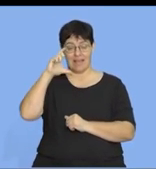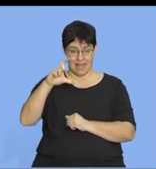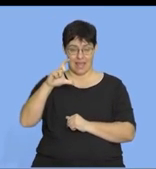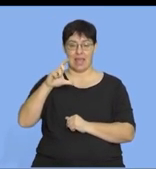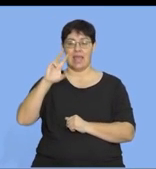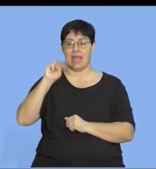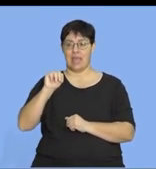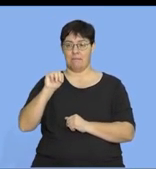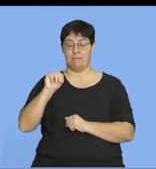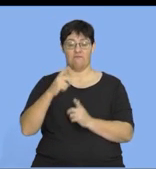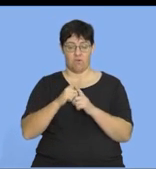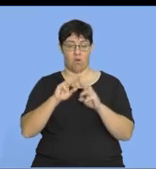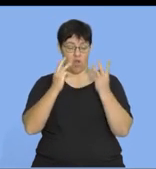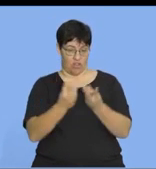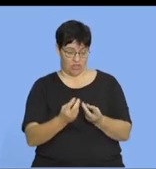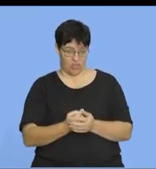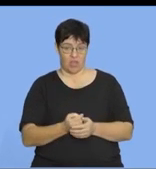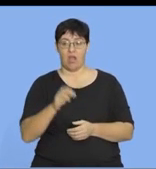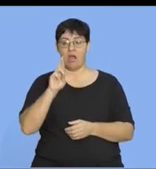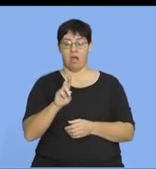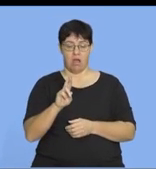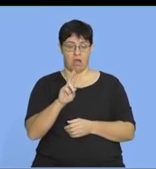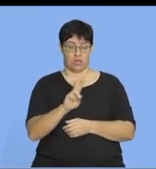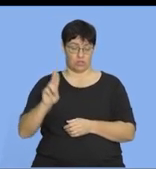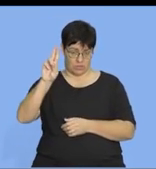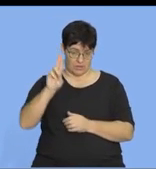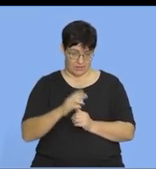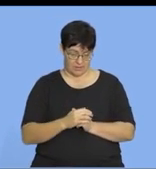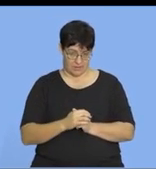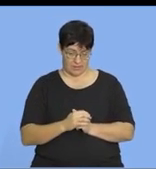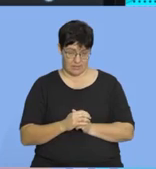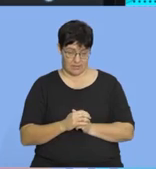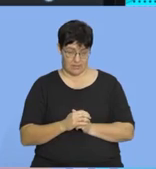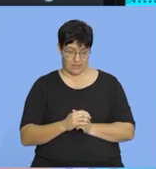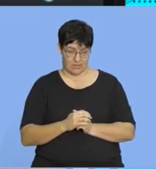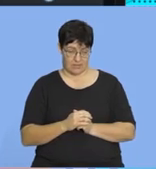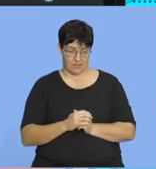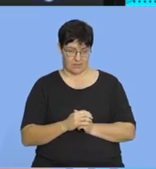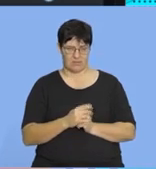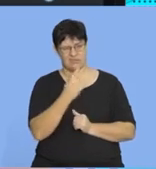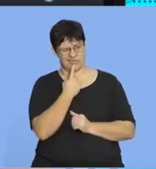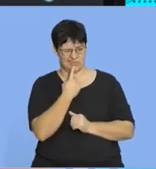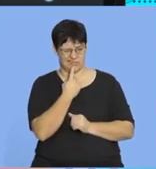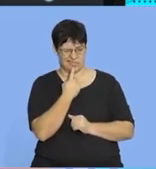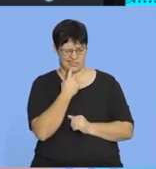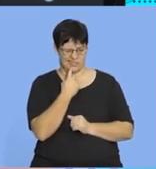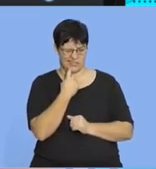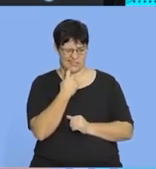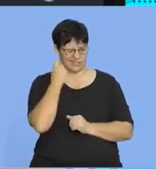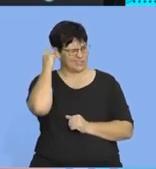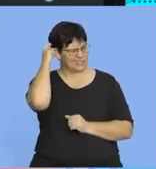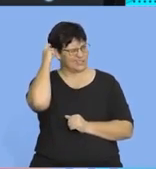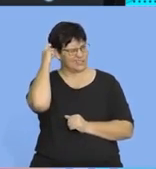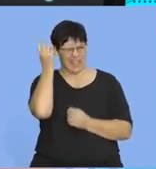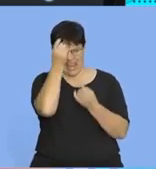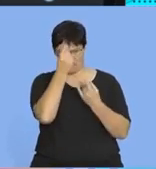Earth, R squared. At this point, we now go, I'm missing